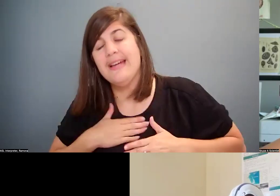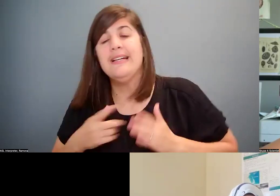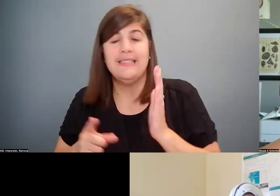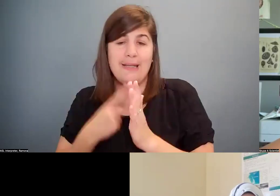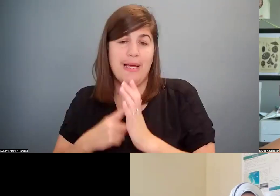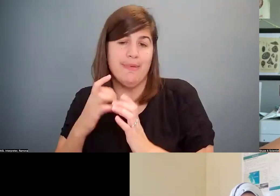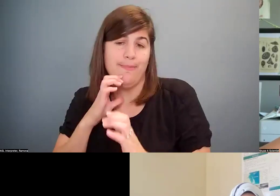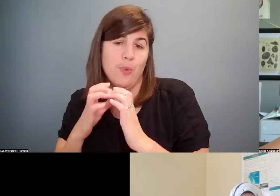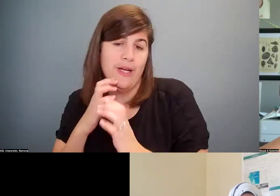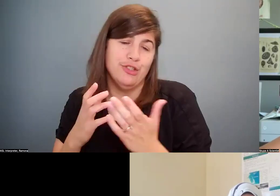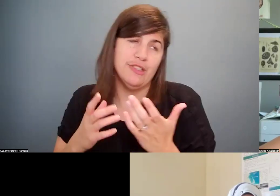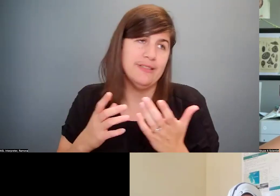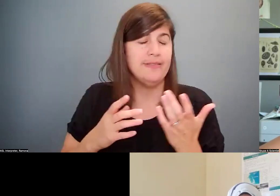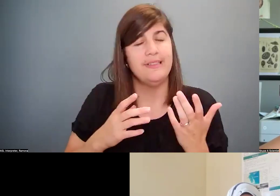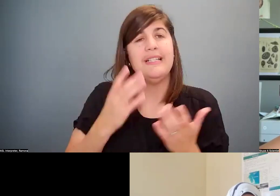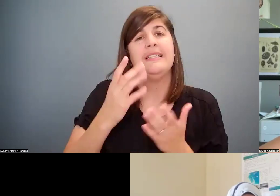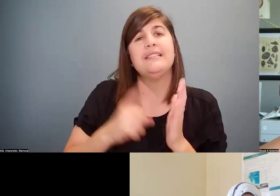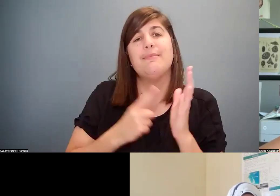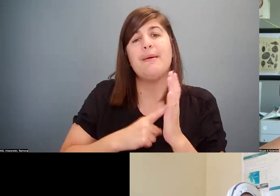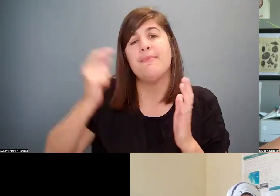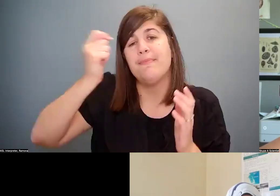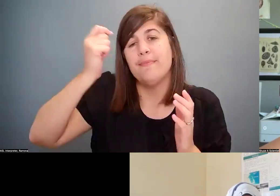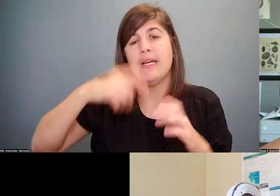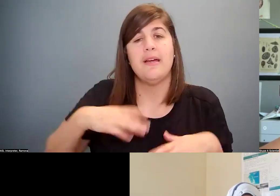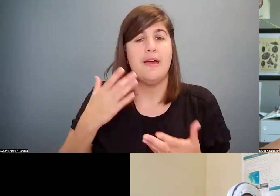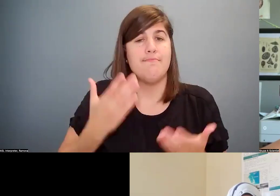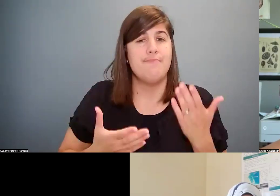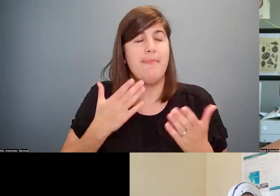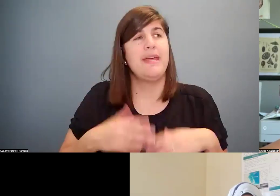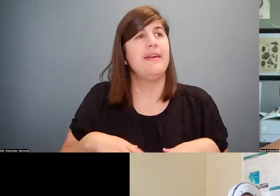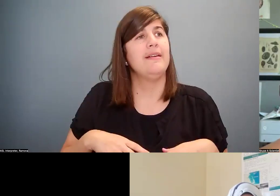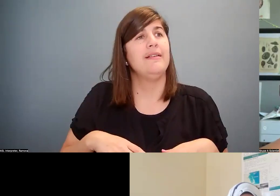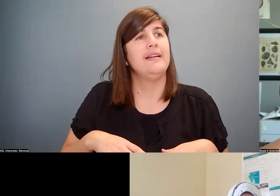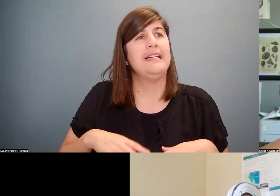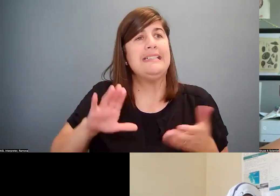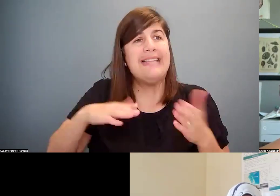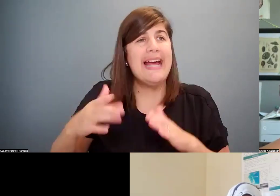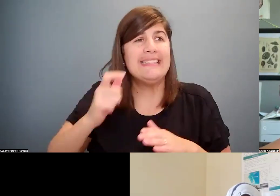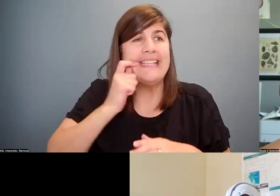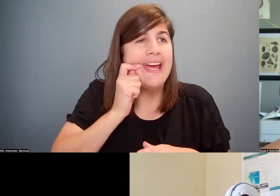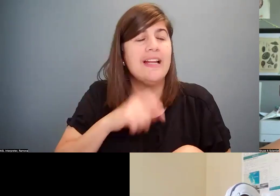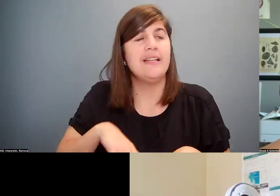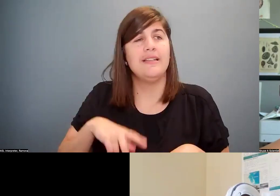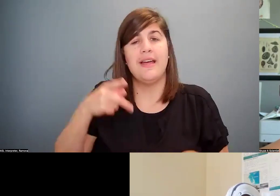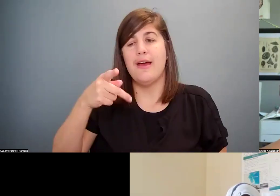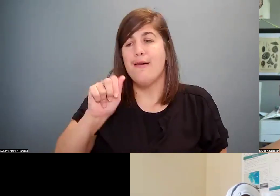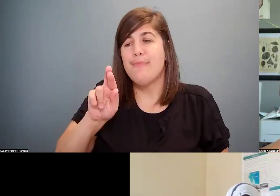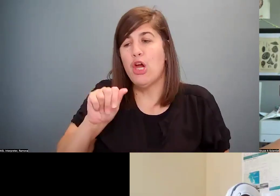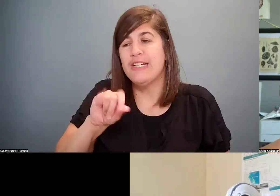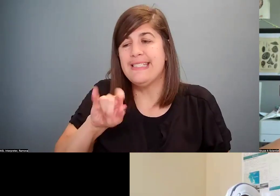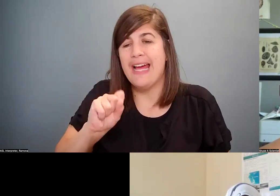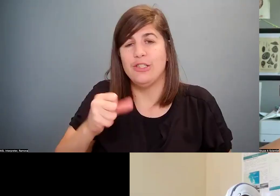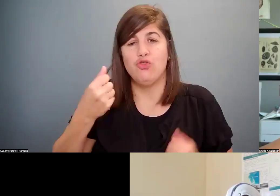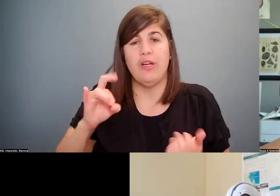a theory that the whale could be knocking off like dead skin and parasites off its body when it's doing those behaviors. Nice.